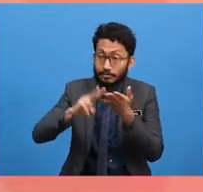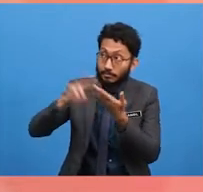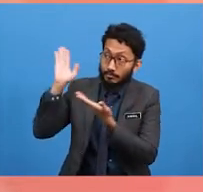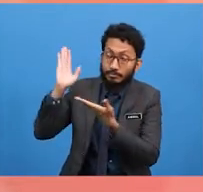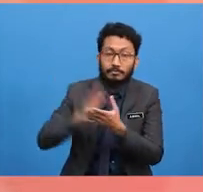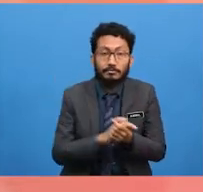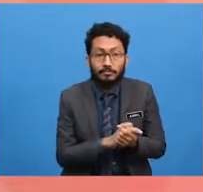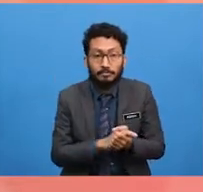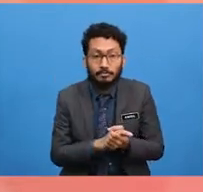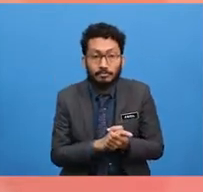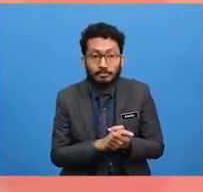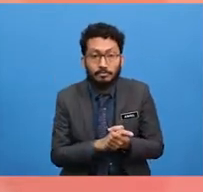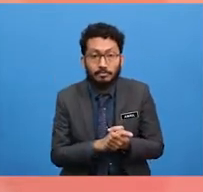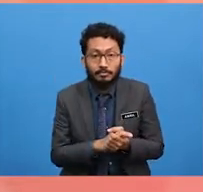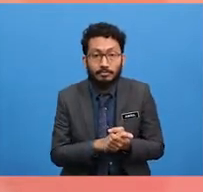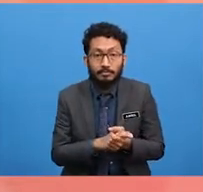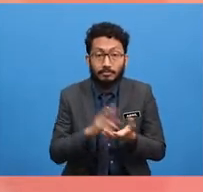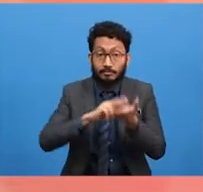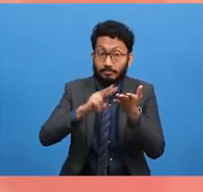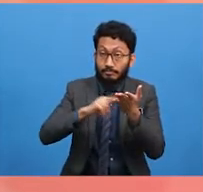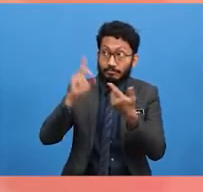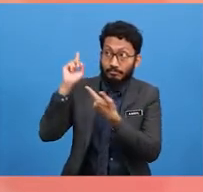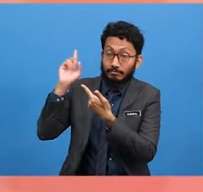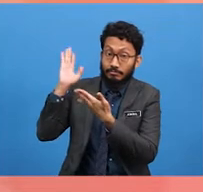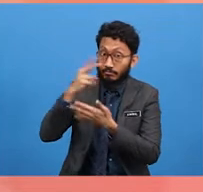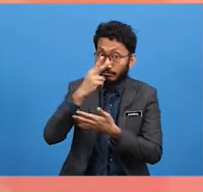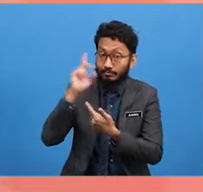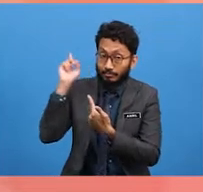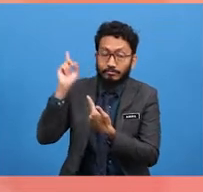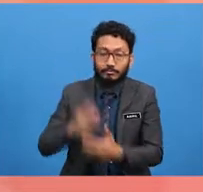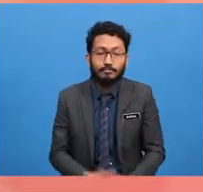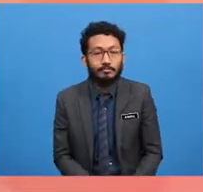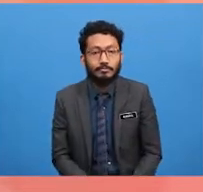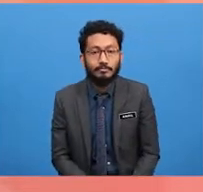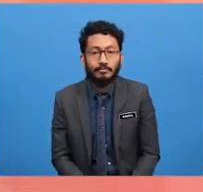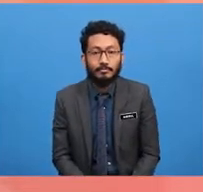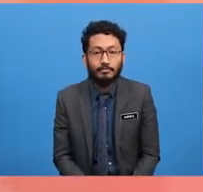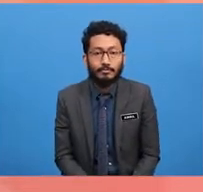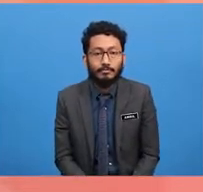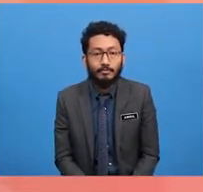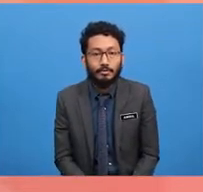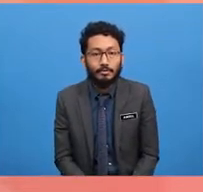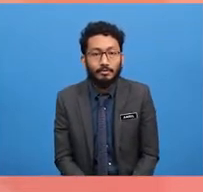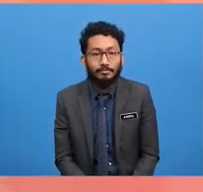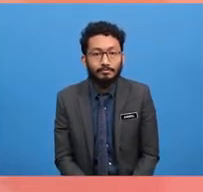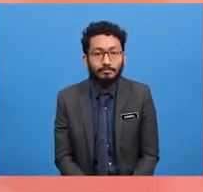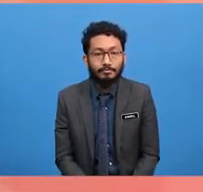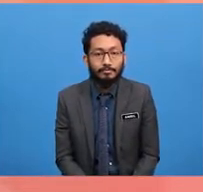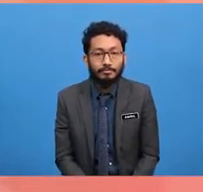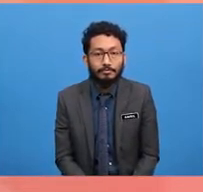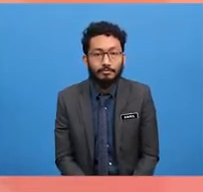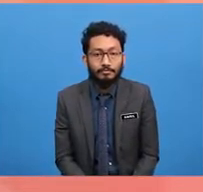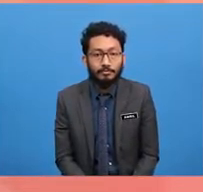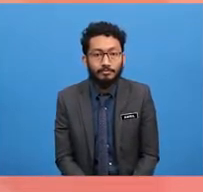What do you think of his suggestion to go to a baseball match? Why don't you like the idea?